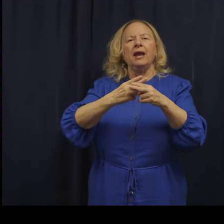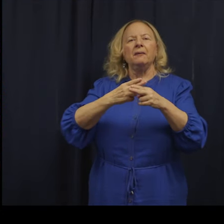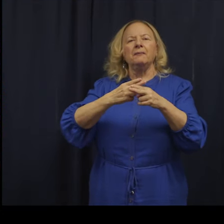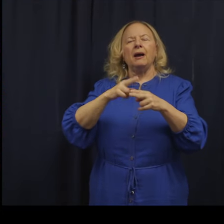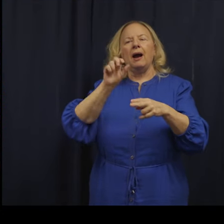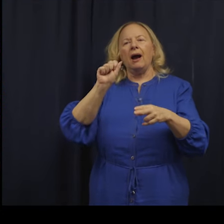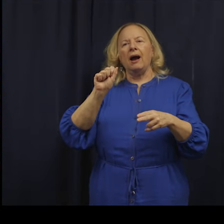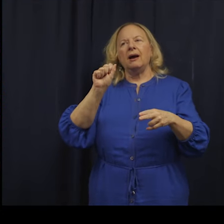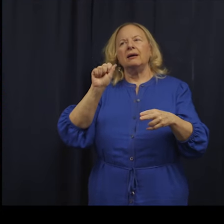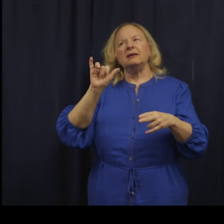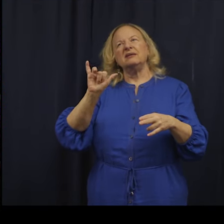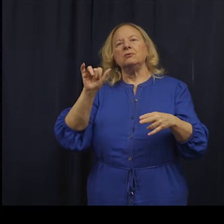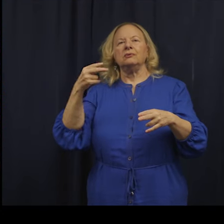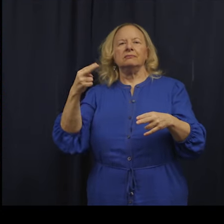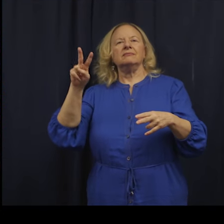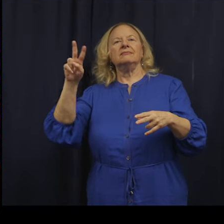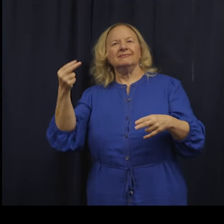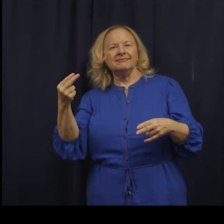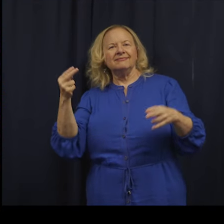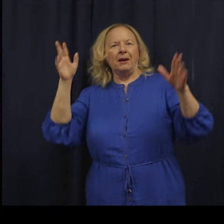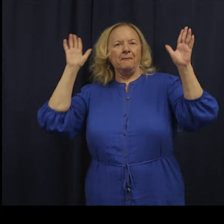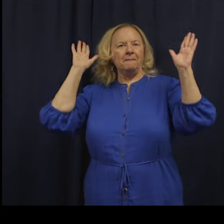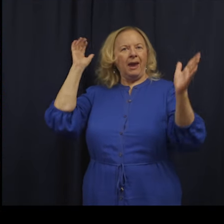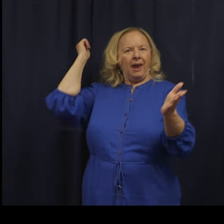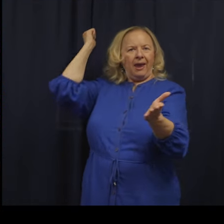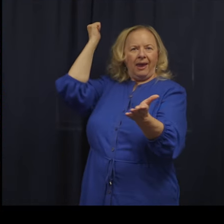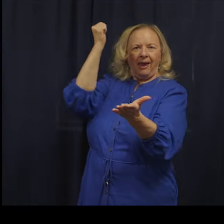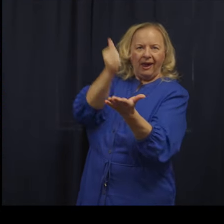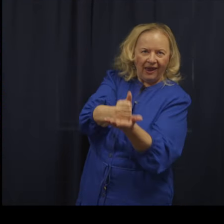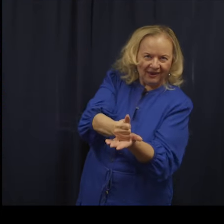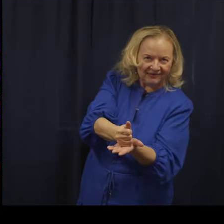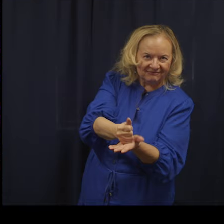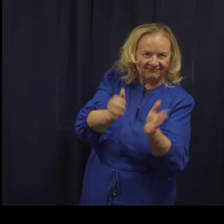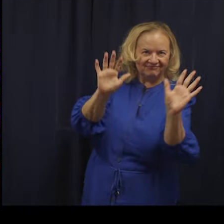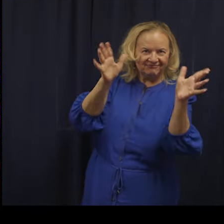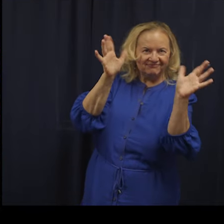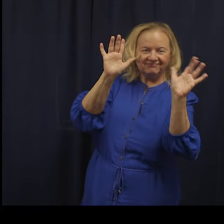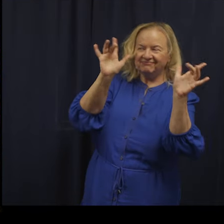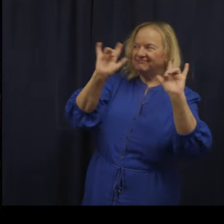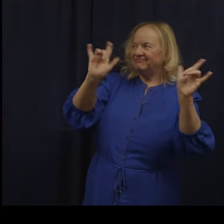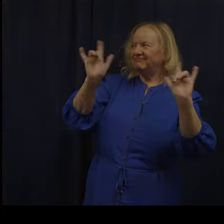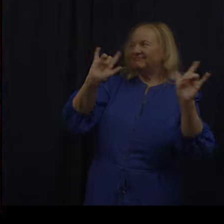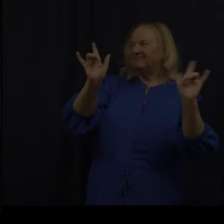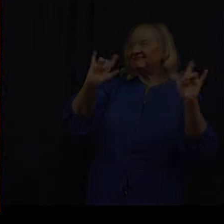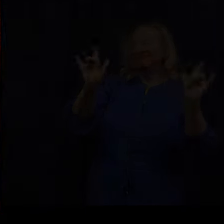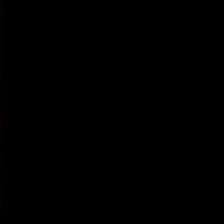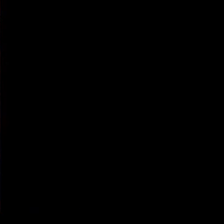Eyeh Asher Eyeh. Amen. Blessed.